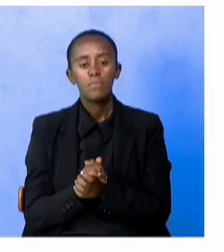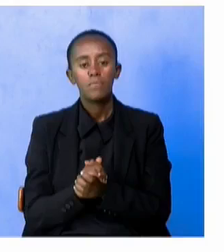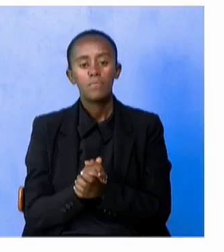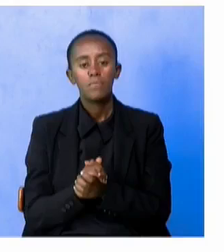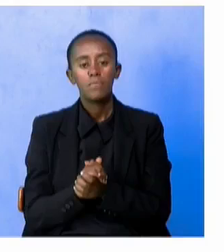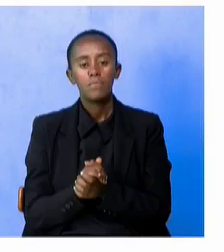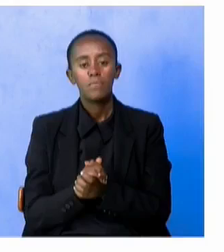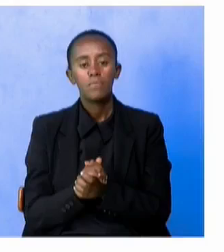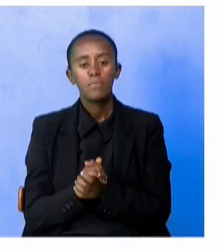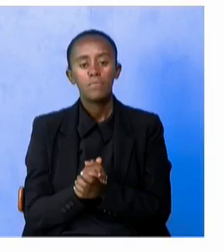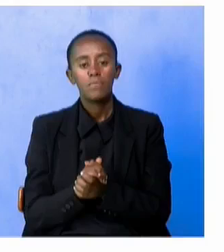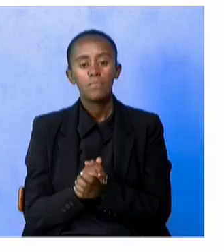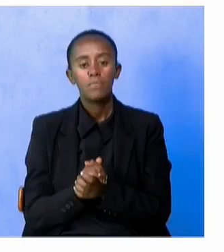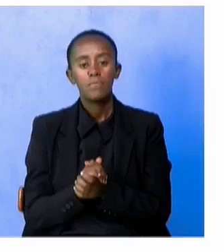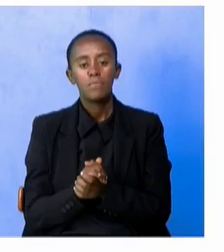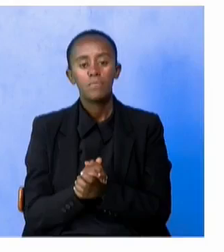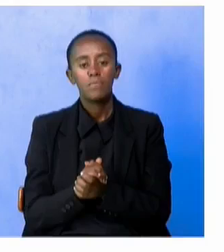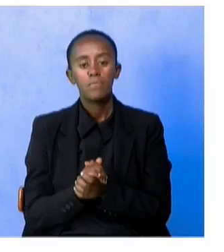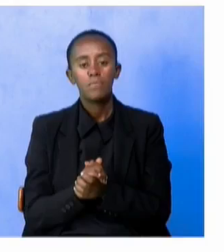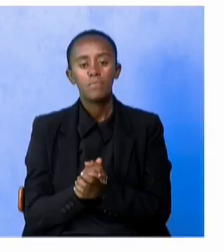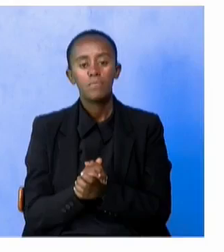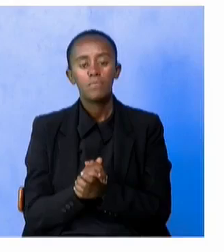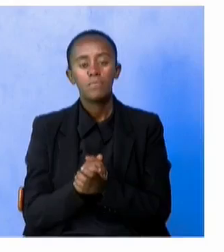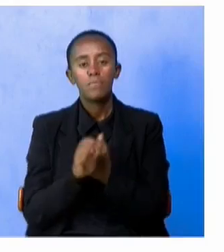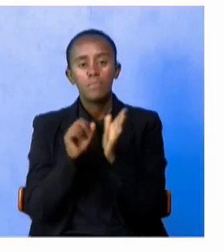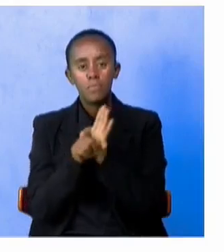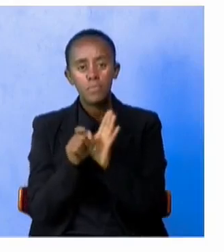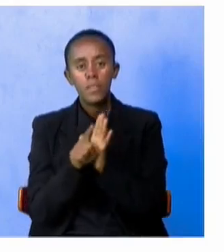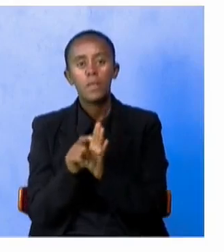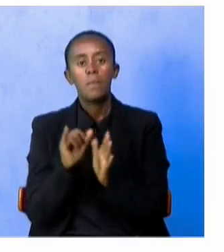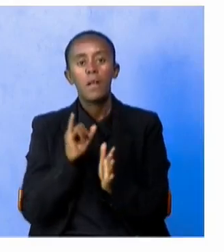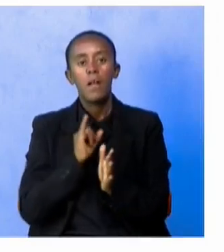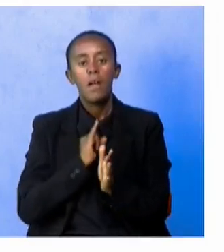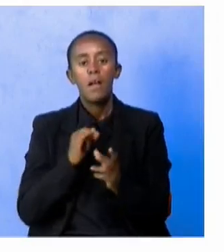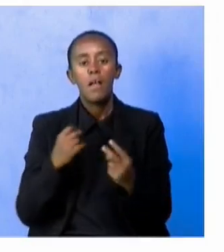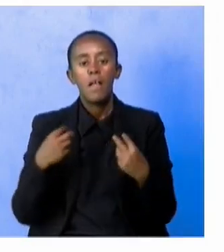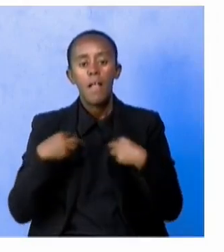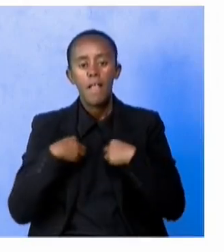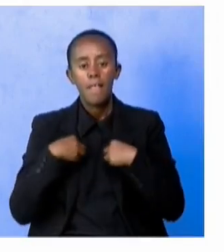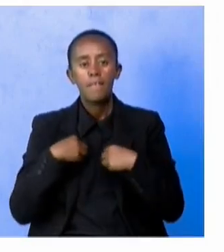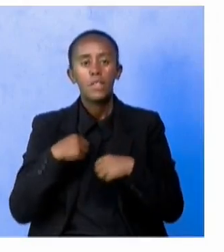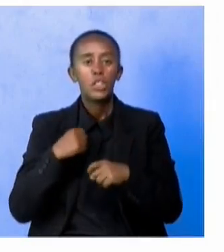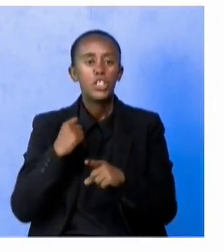I have just finished